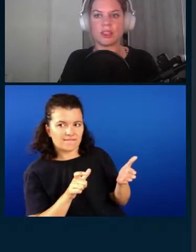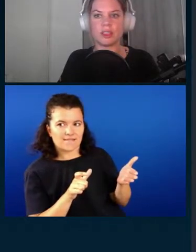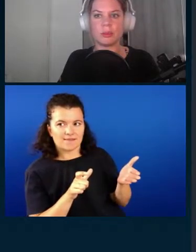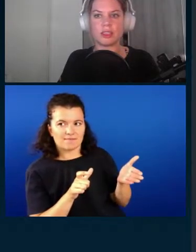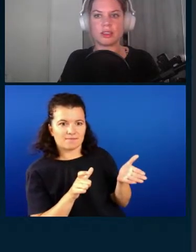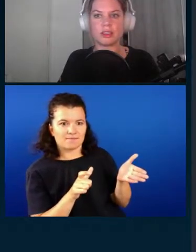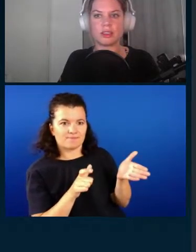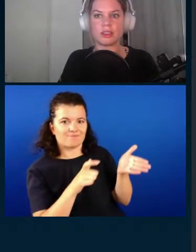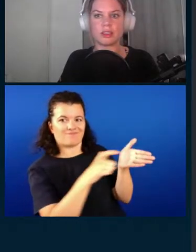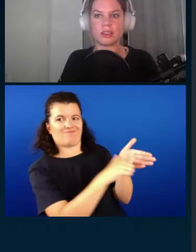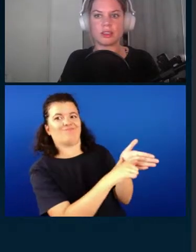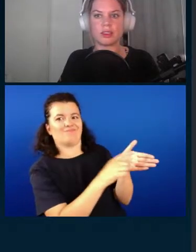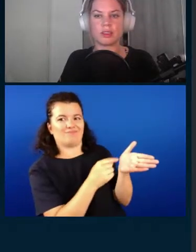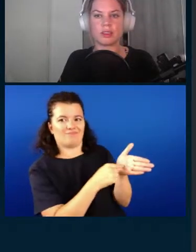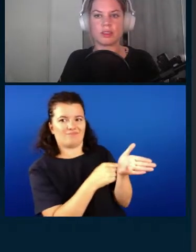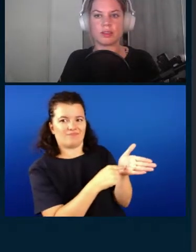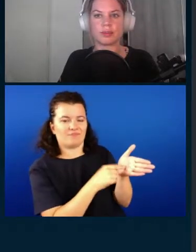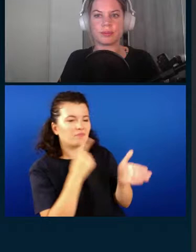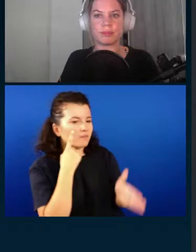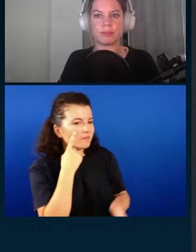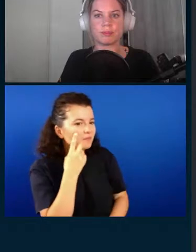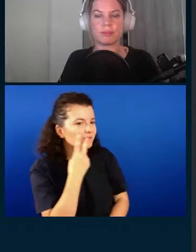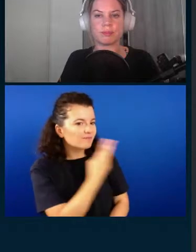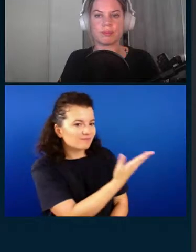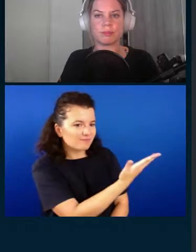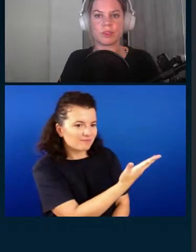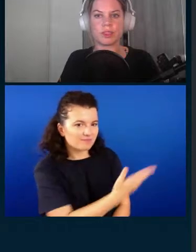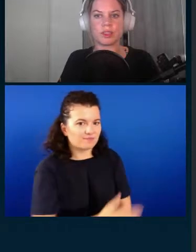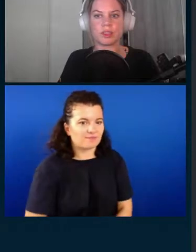crop this a little bit.